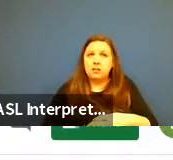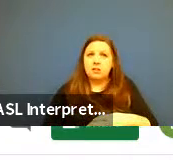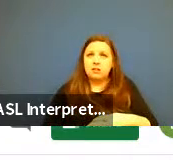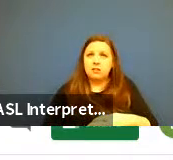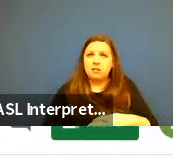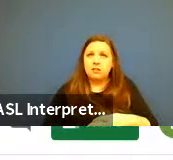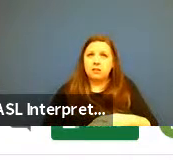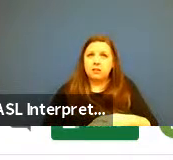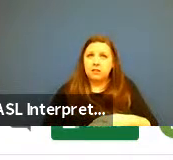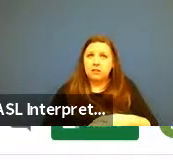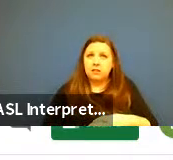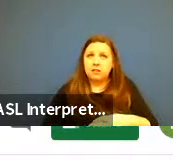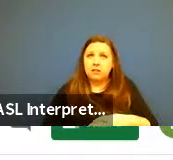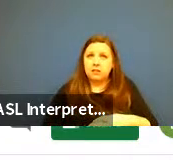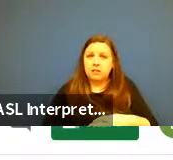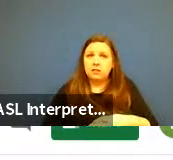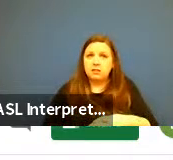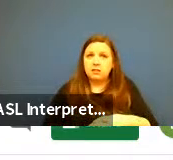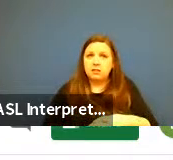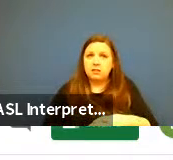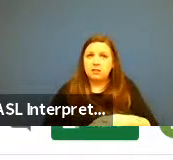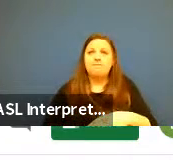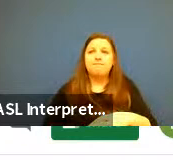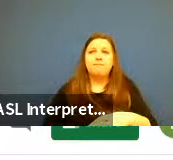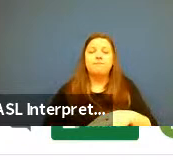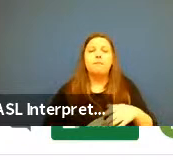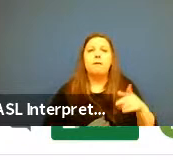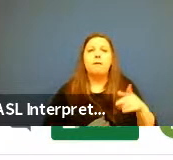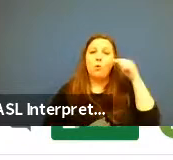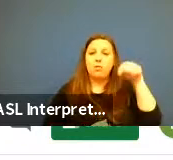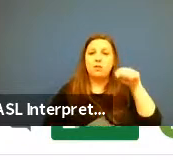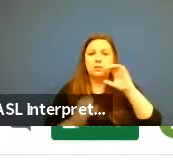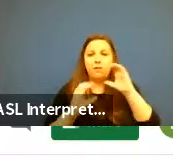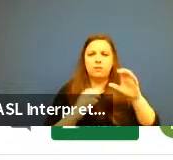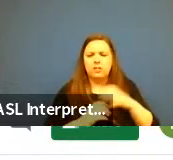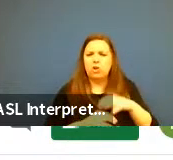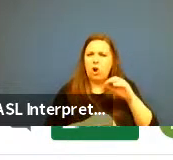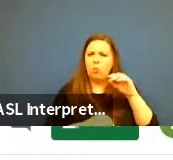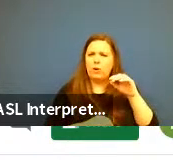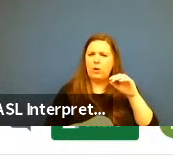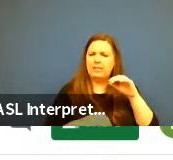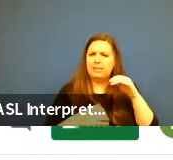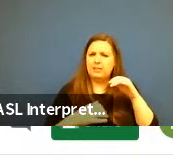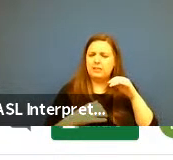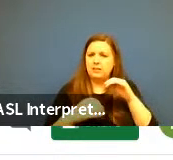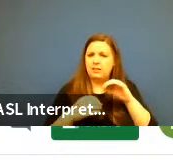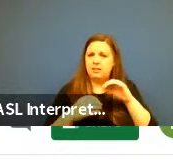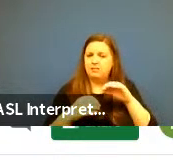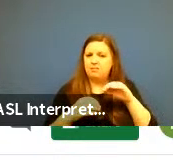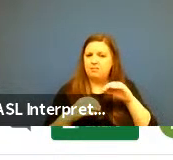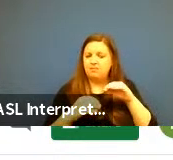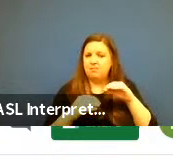part that you hear under evidence here, are we on number 2 yet? Or are we still on number 1?